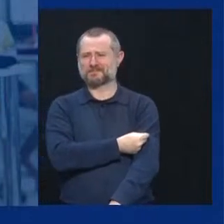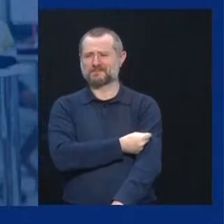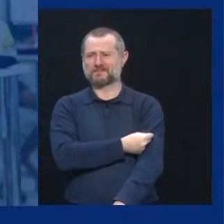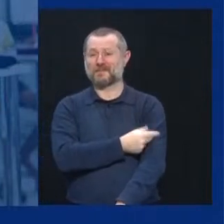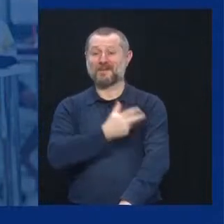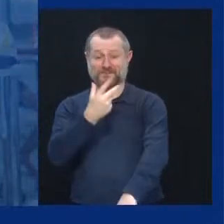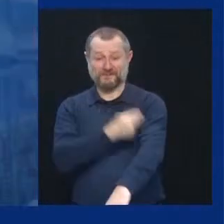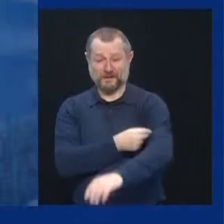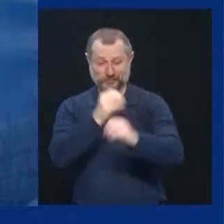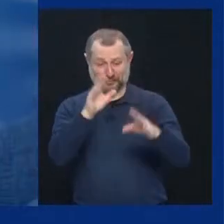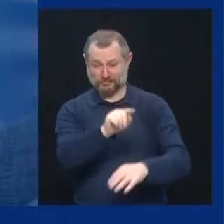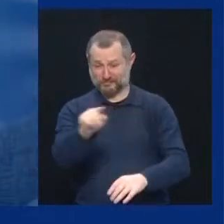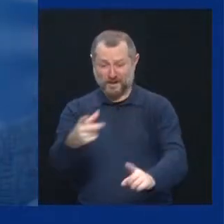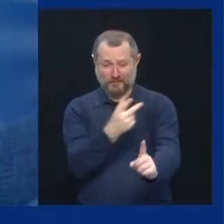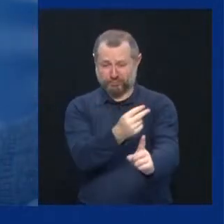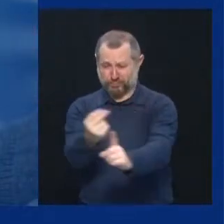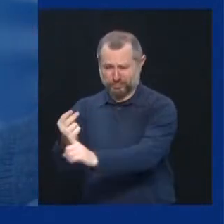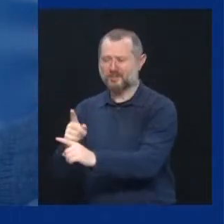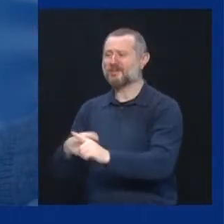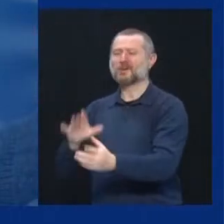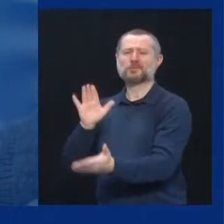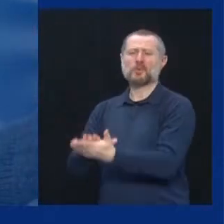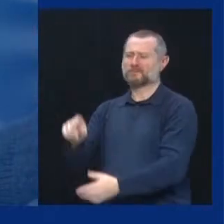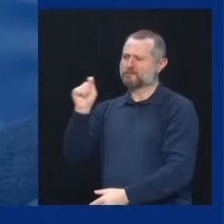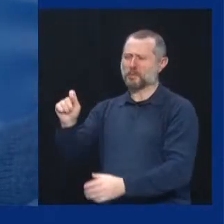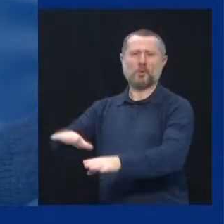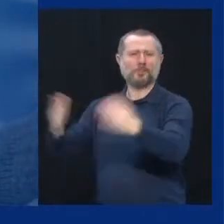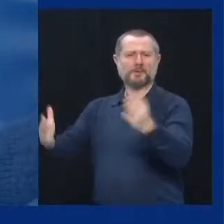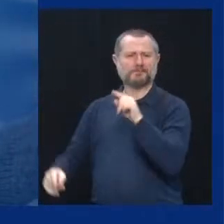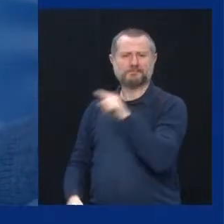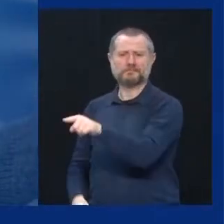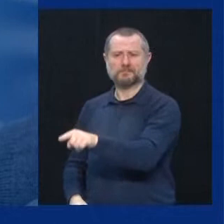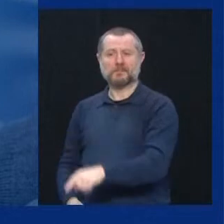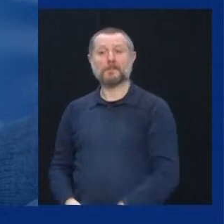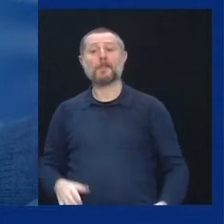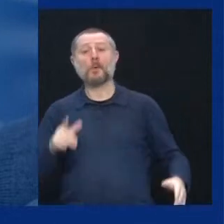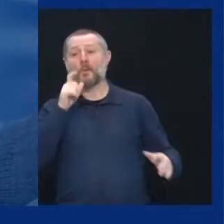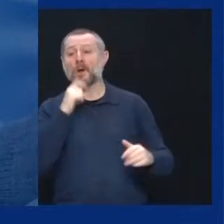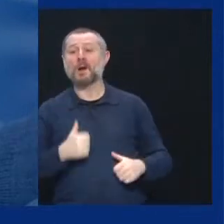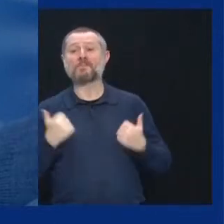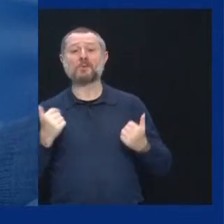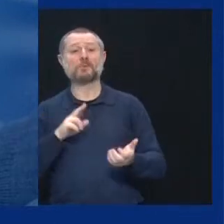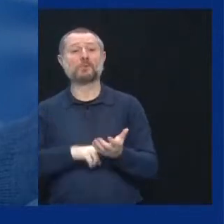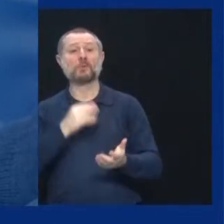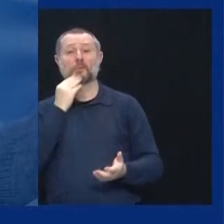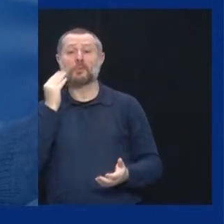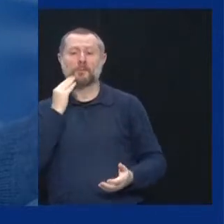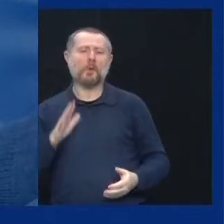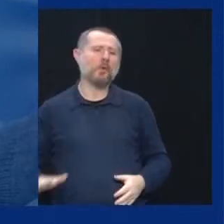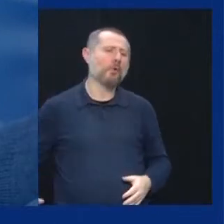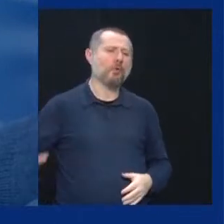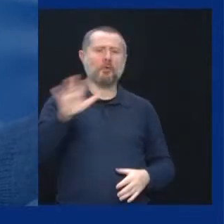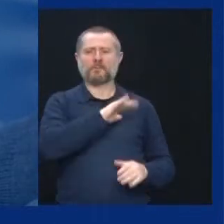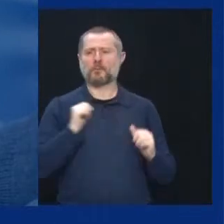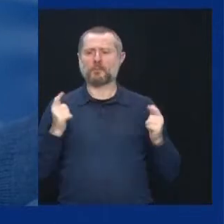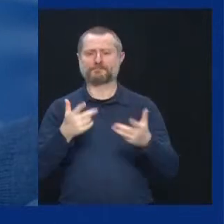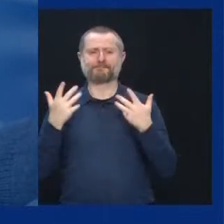Vaccinate teachers, reopen schools. Nursing home residents have now all been offered the